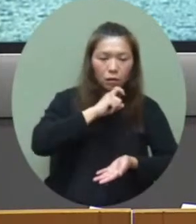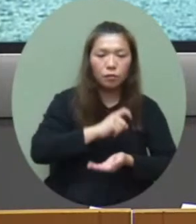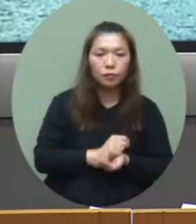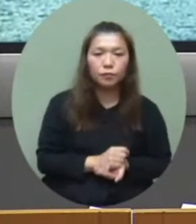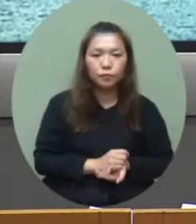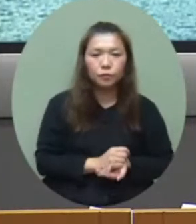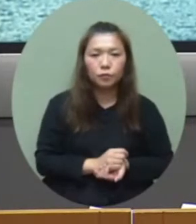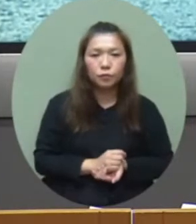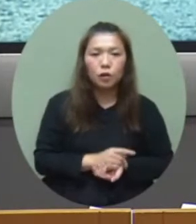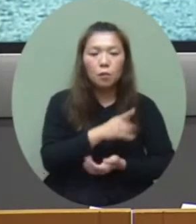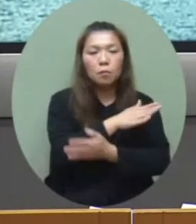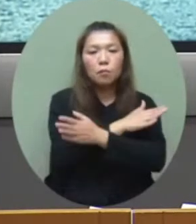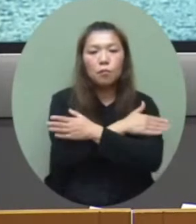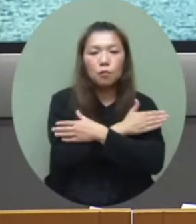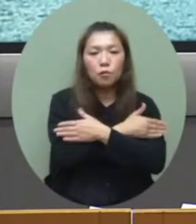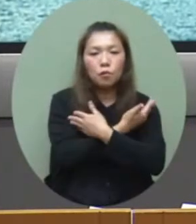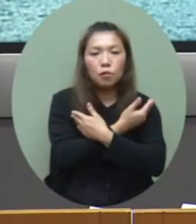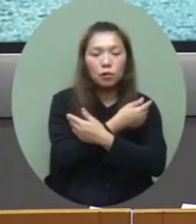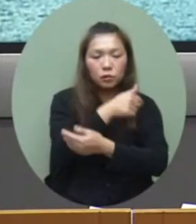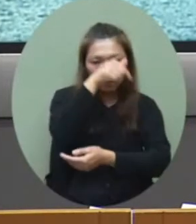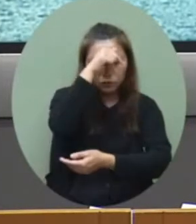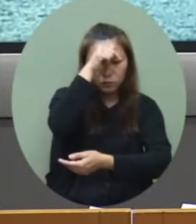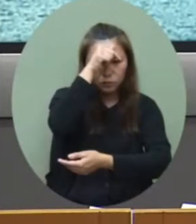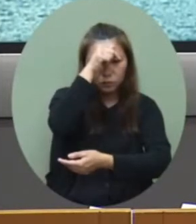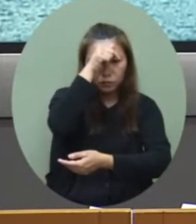We have 2 cases.